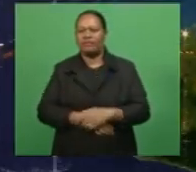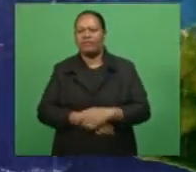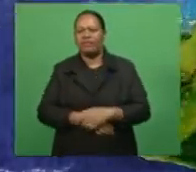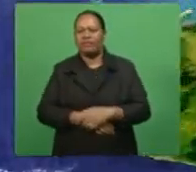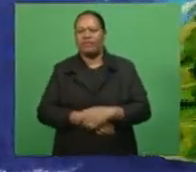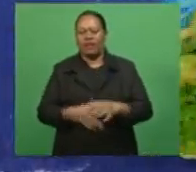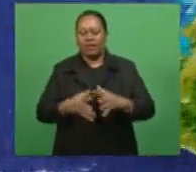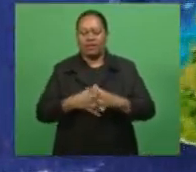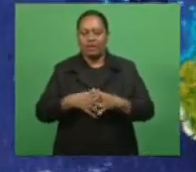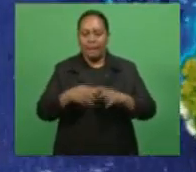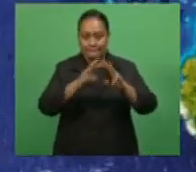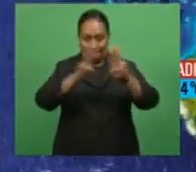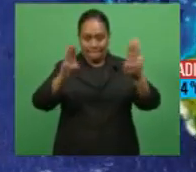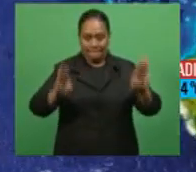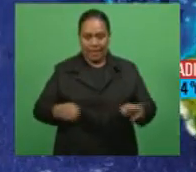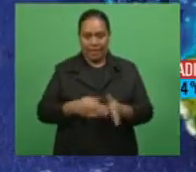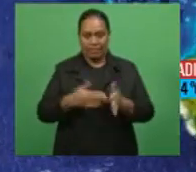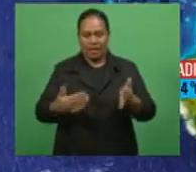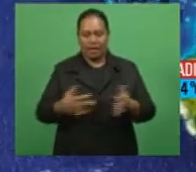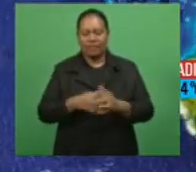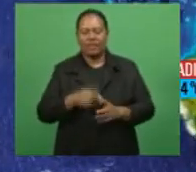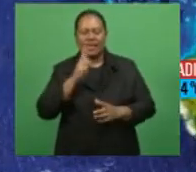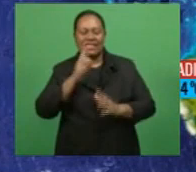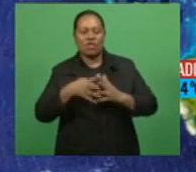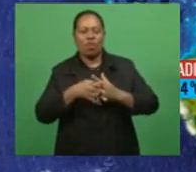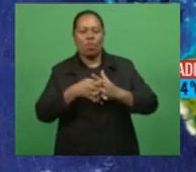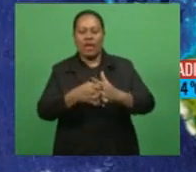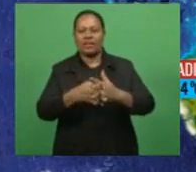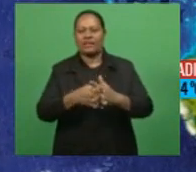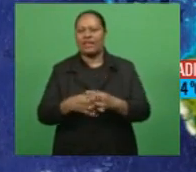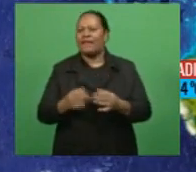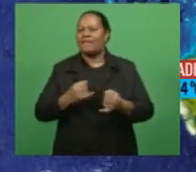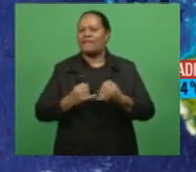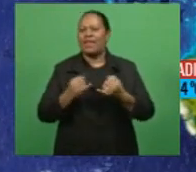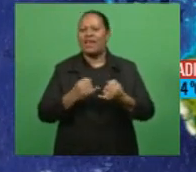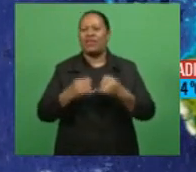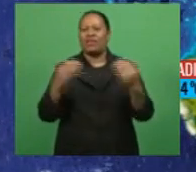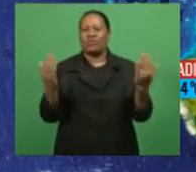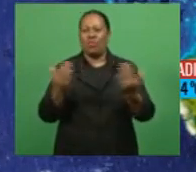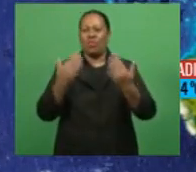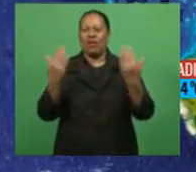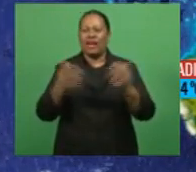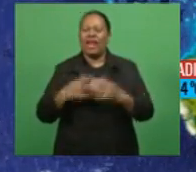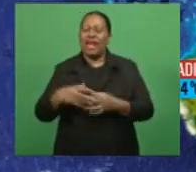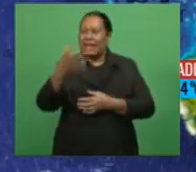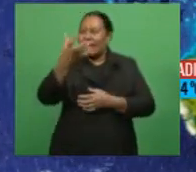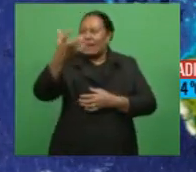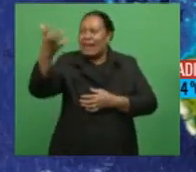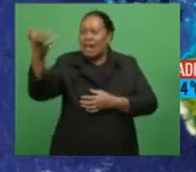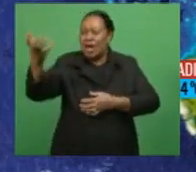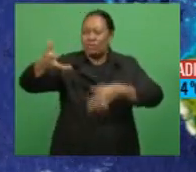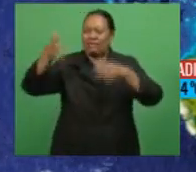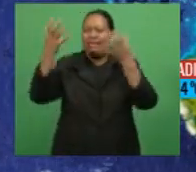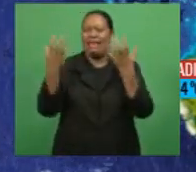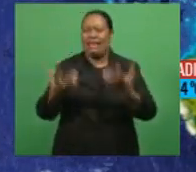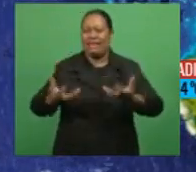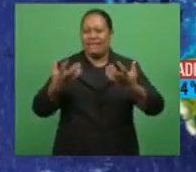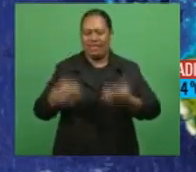Taking a look at the map, looking at the west, very humid with clouds, heavy showers this